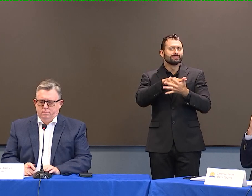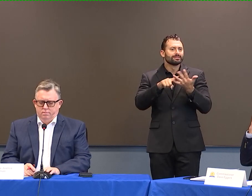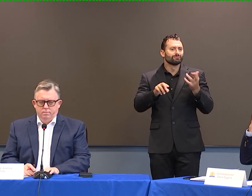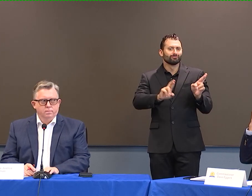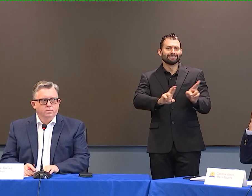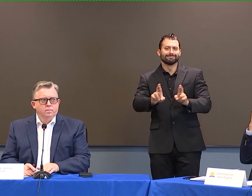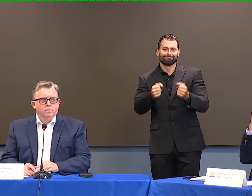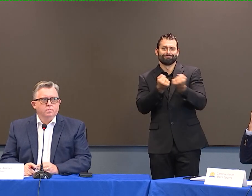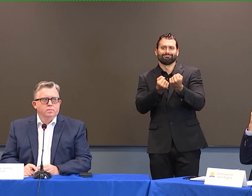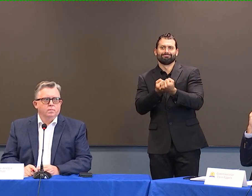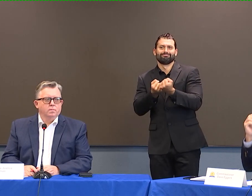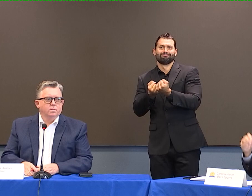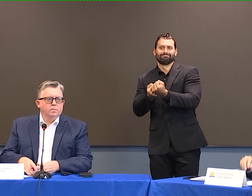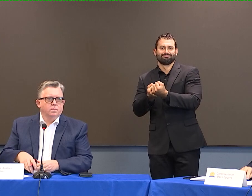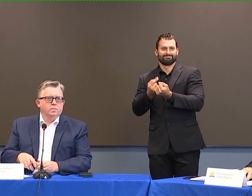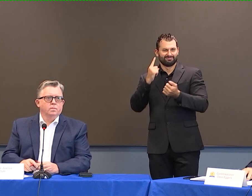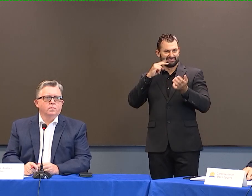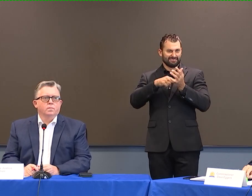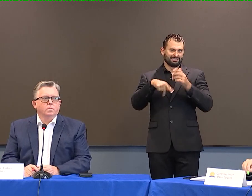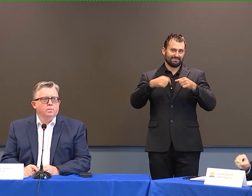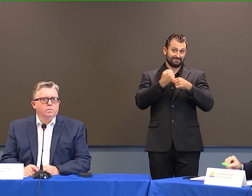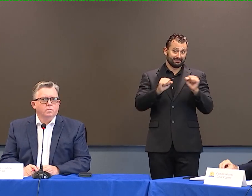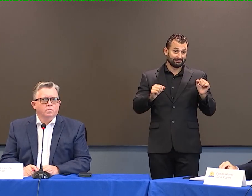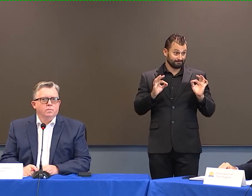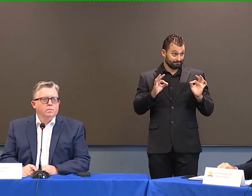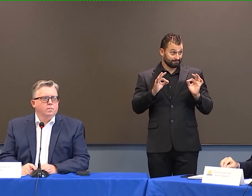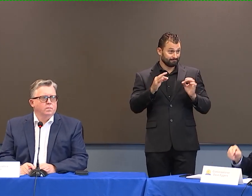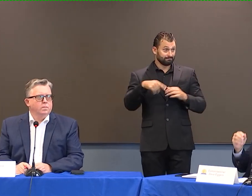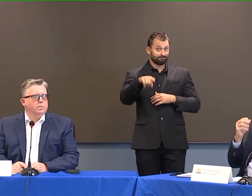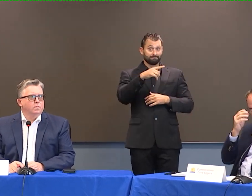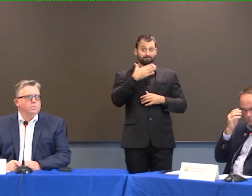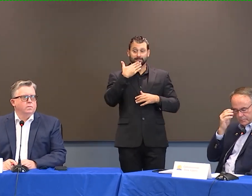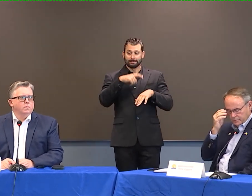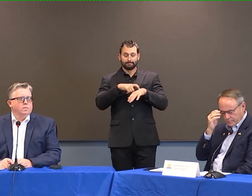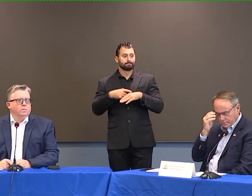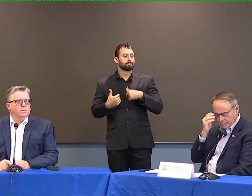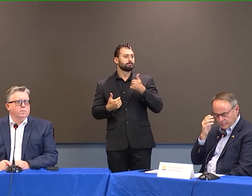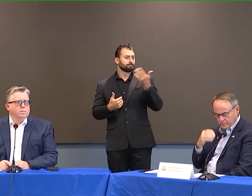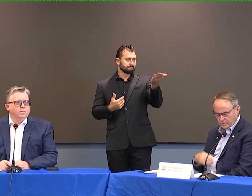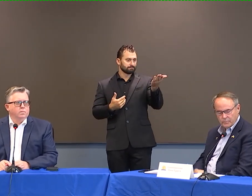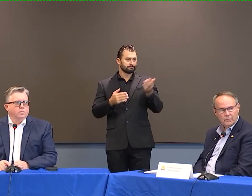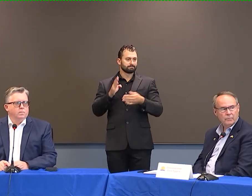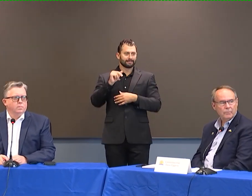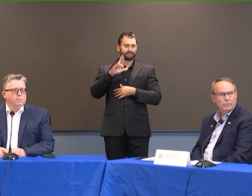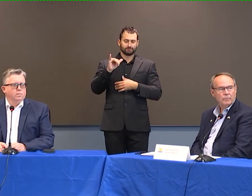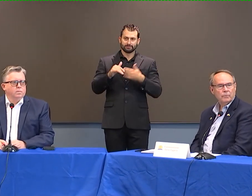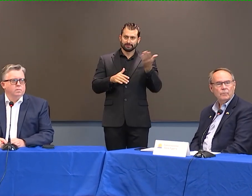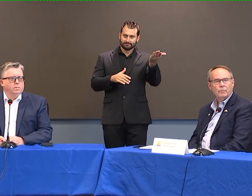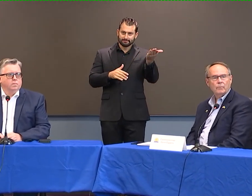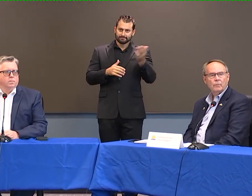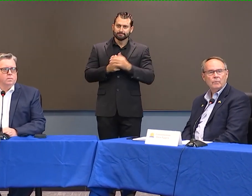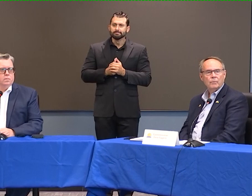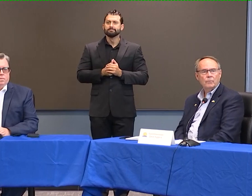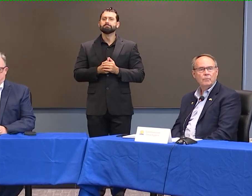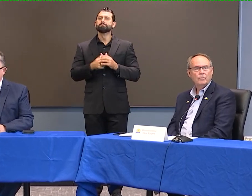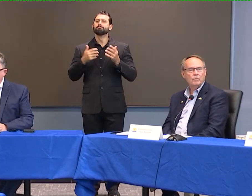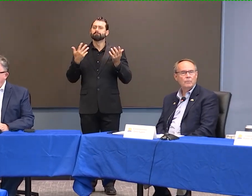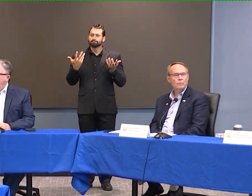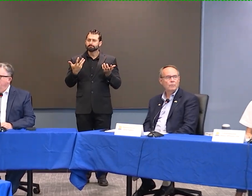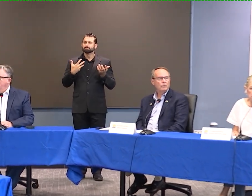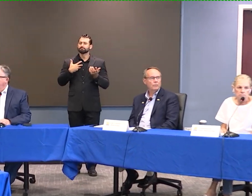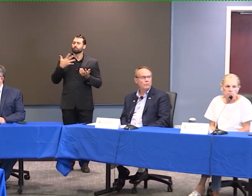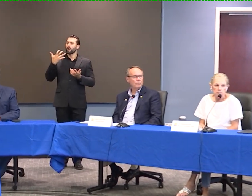today. Mr. Commissioner, what we're asking you today is for you to declare a local state of emergency. What that does is it